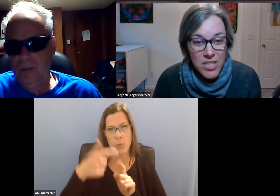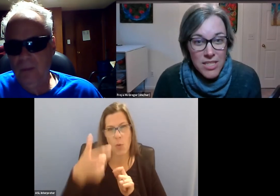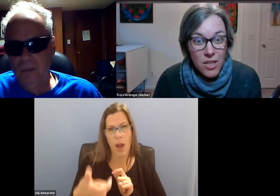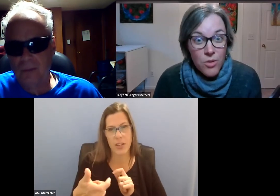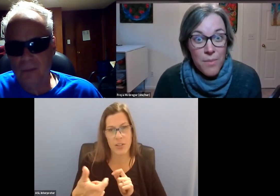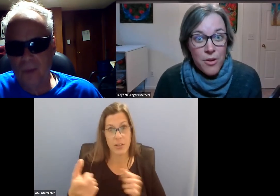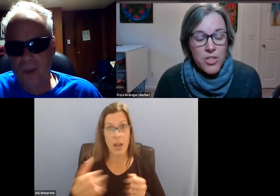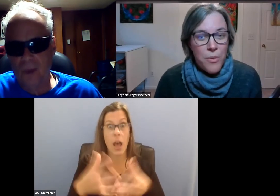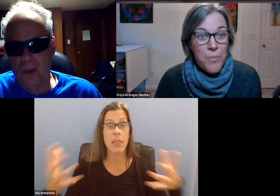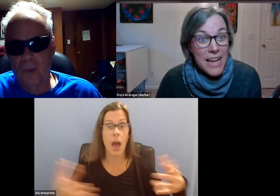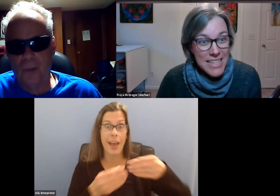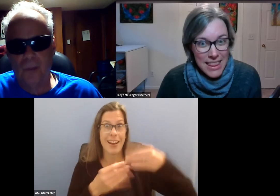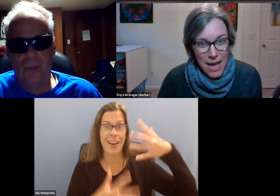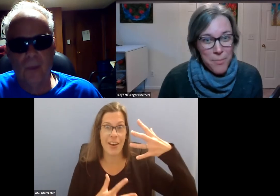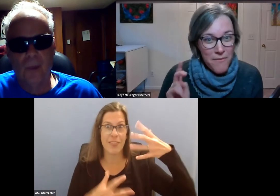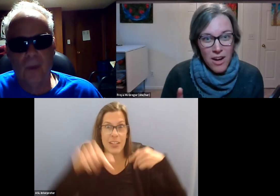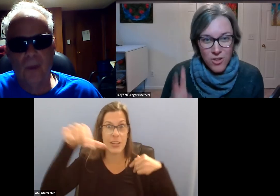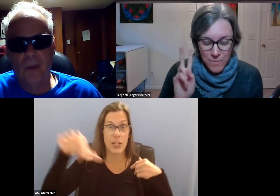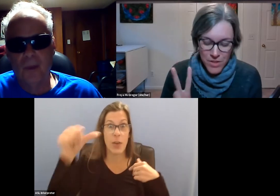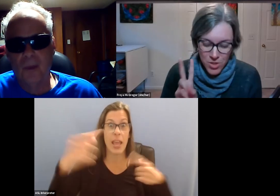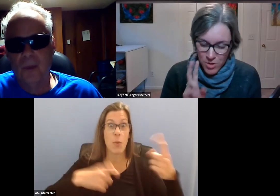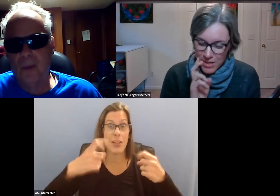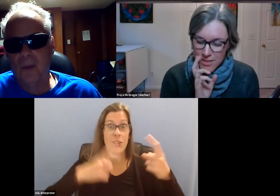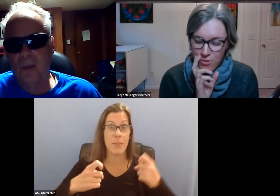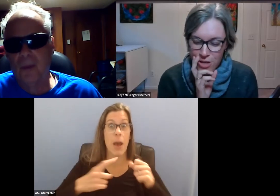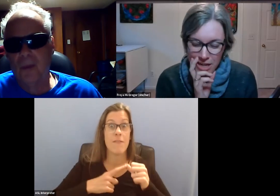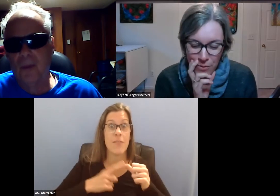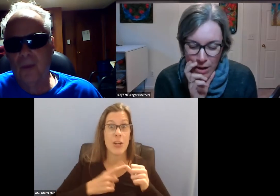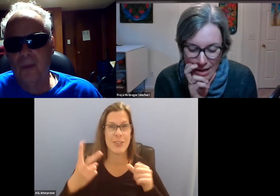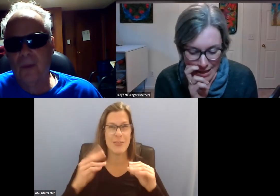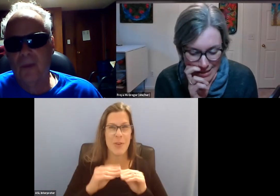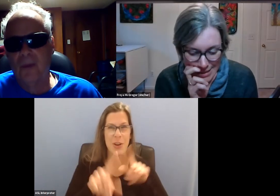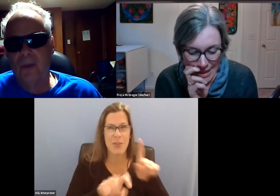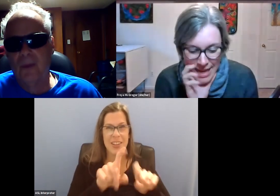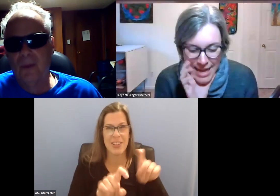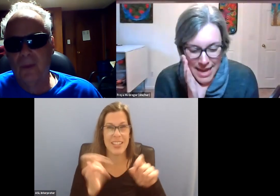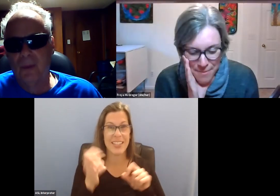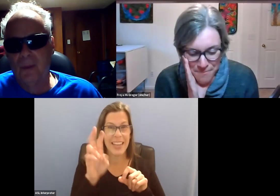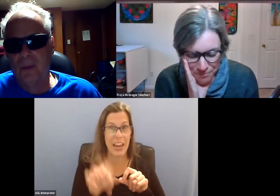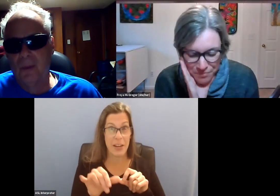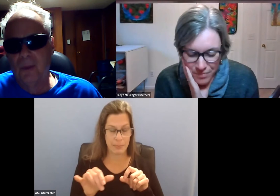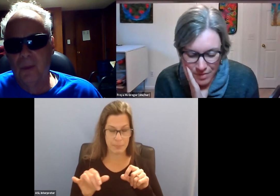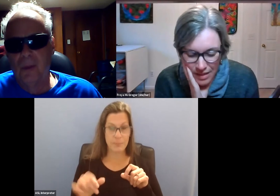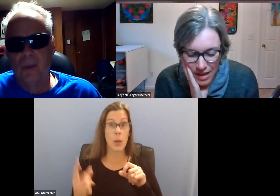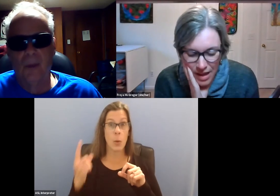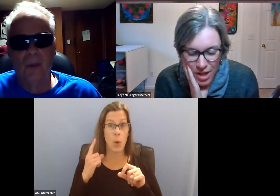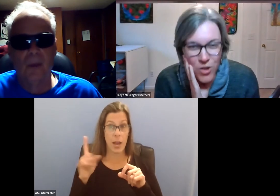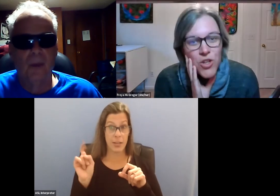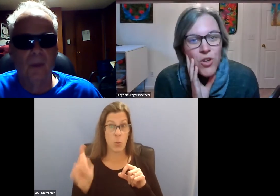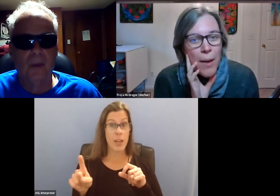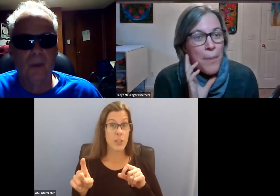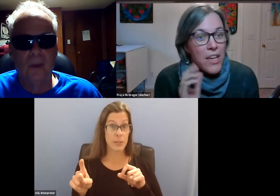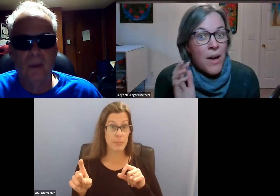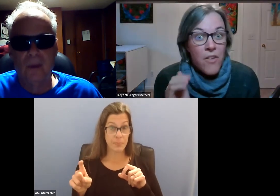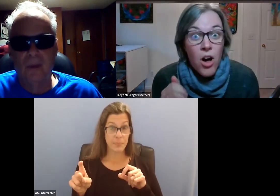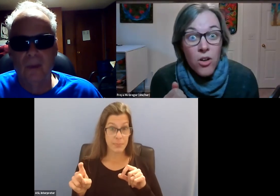a lot of questions in the Q and A box. So we're about to get there, but before I do two more questions for you, Jerry, one is, um, could